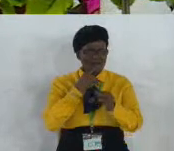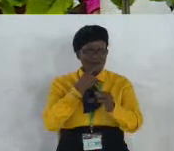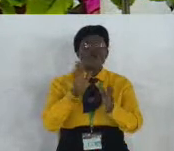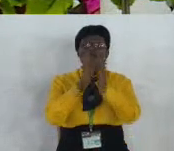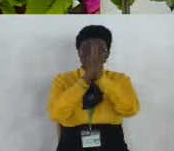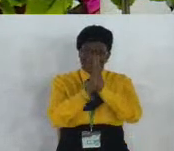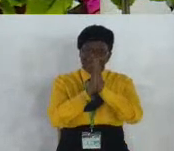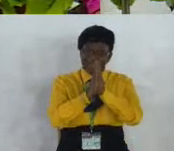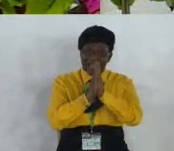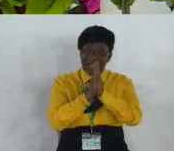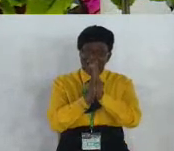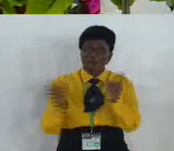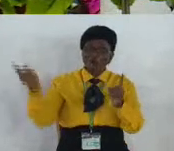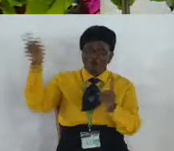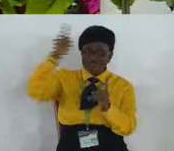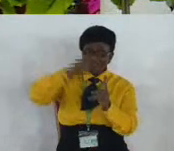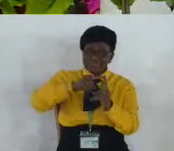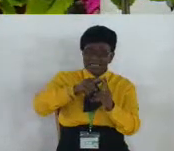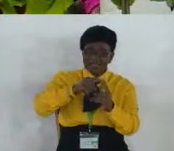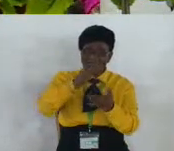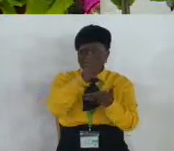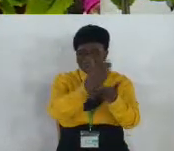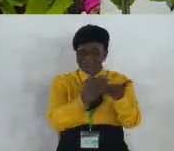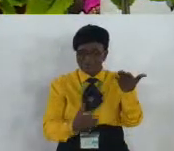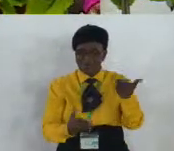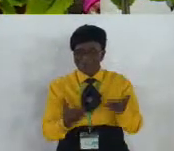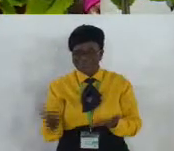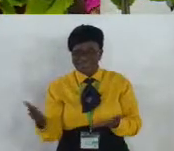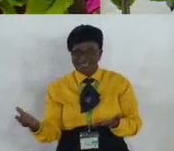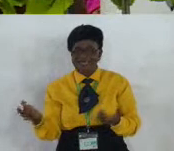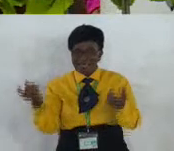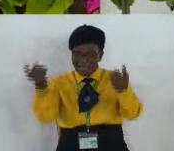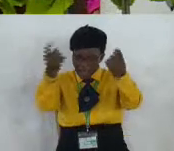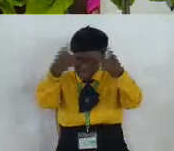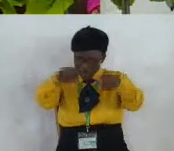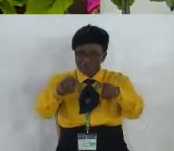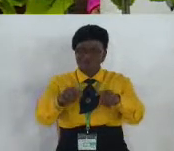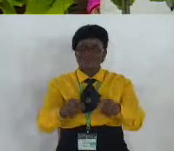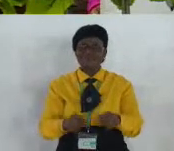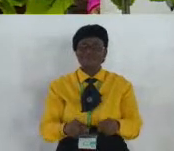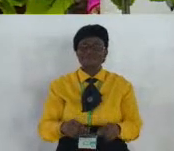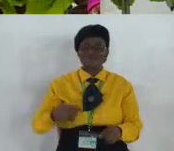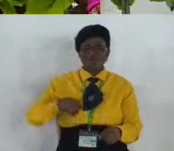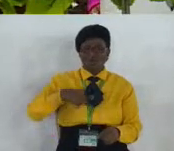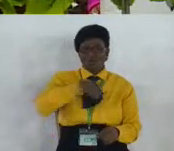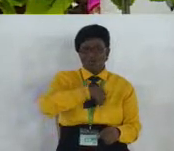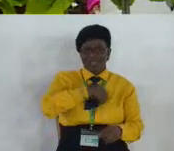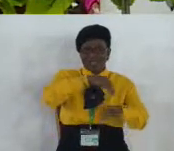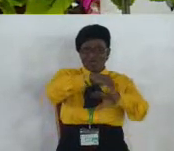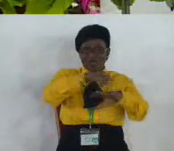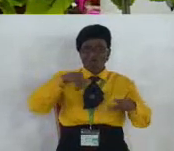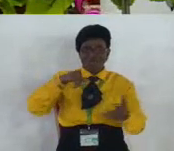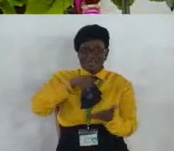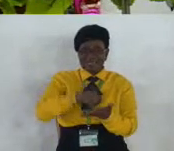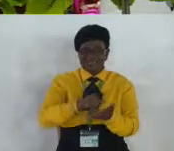until something happens. We call it